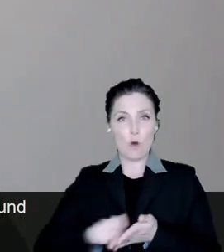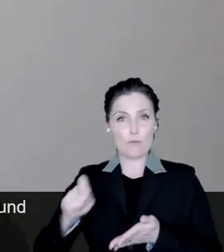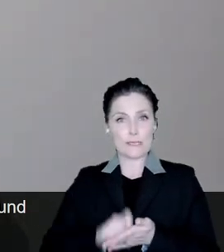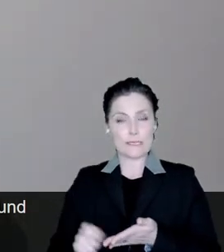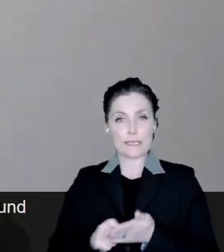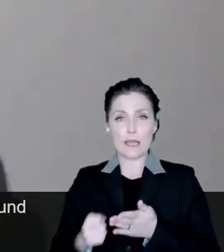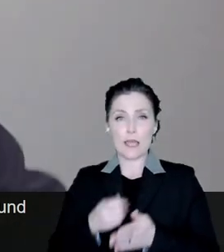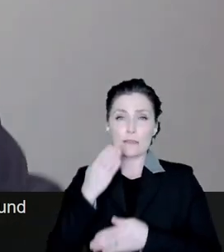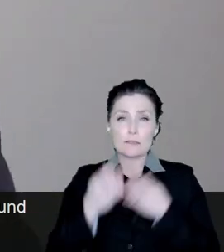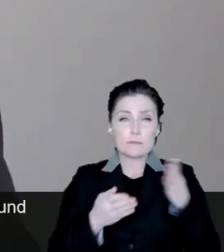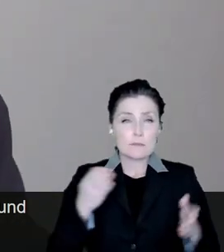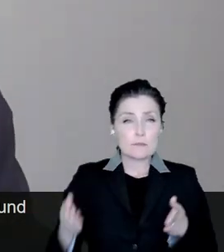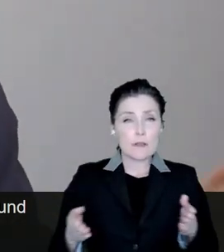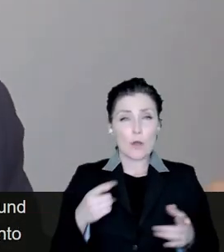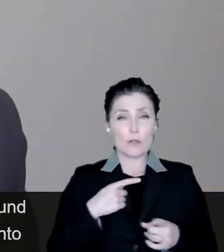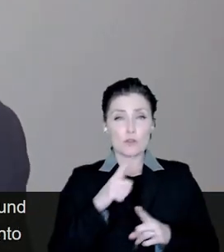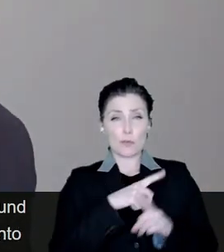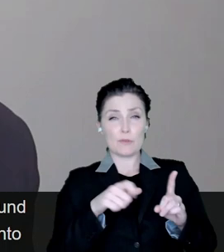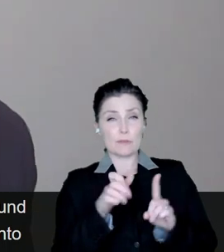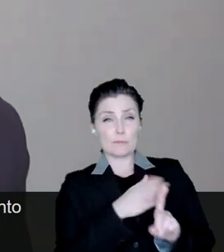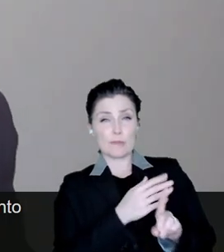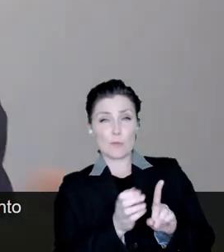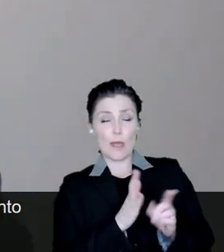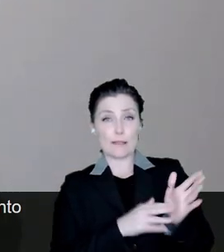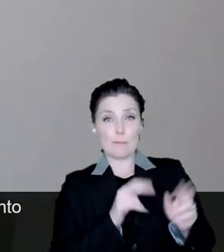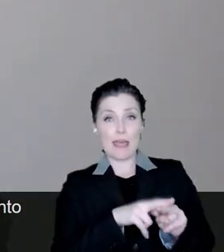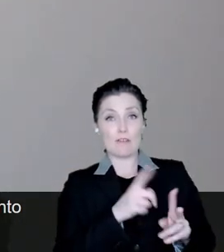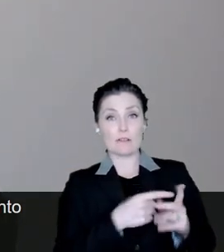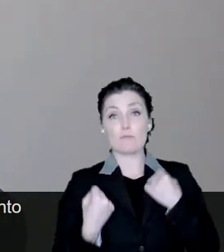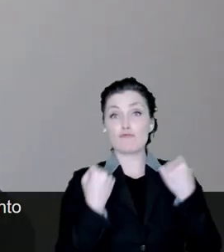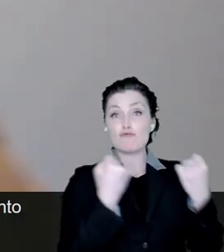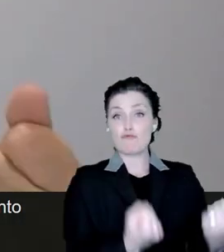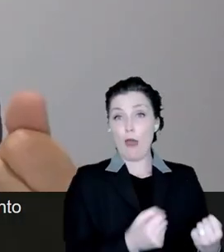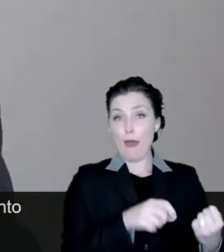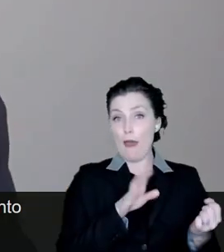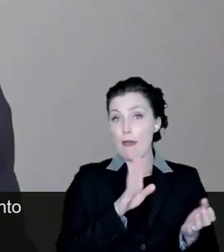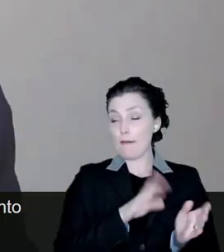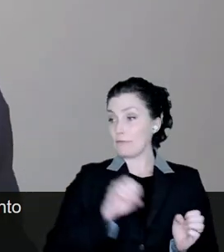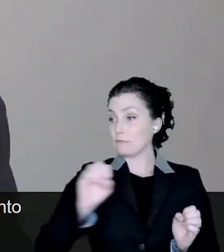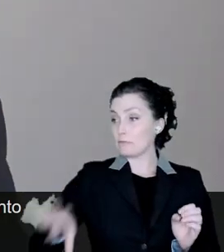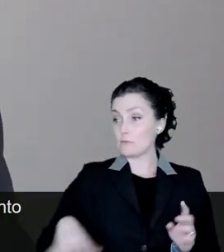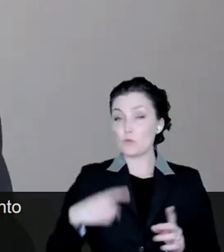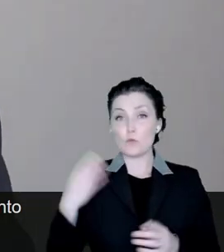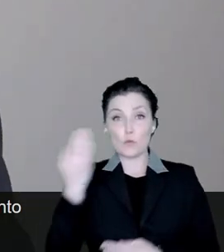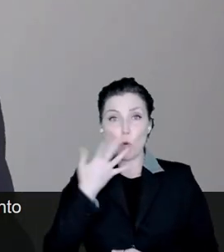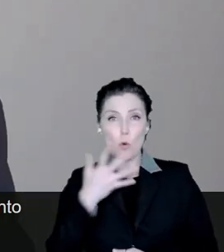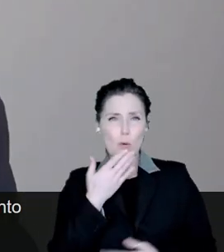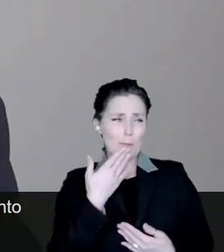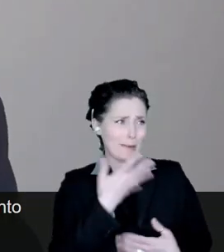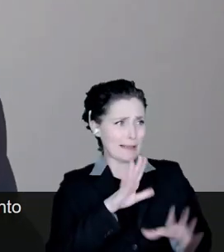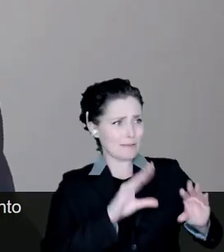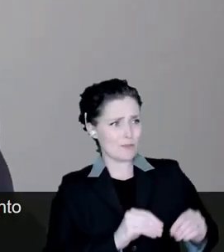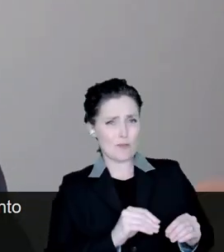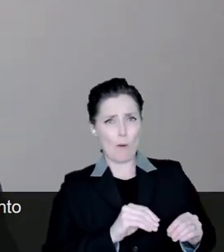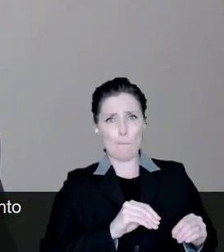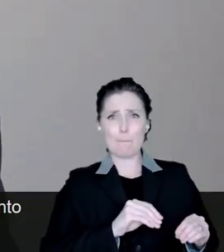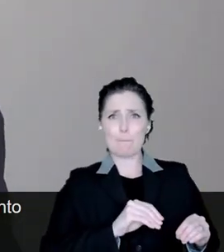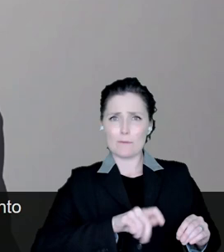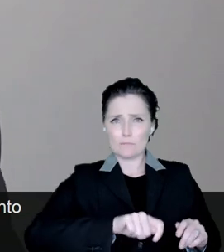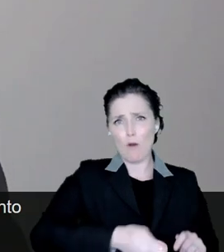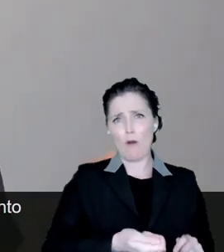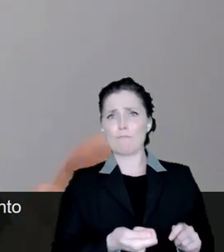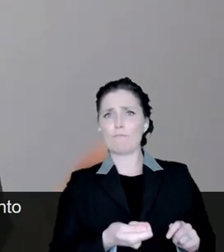communities, persuading parents, those dropping off kids, those outside schools, not to have their engines idling. A lot of it is